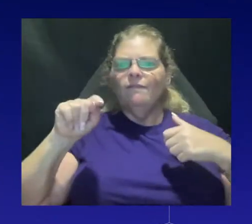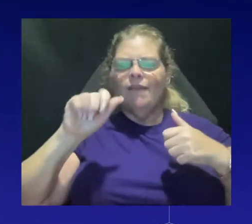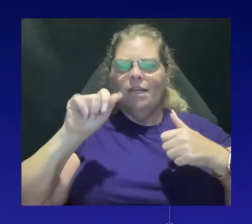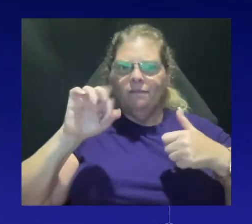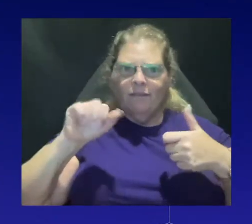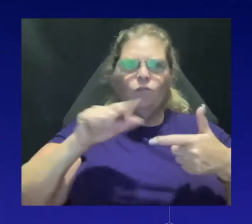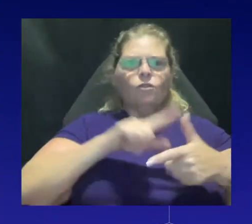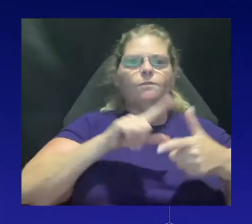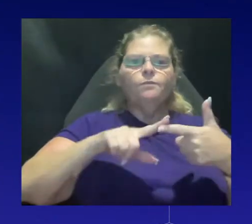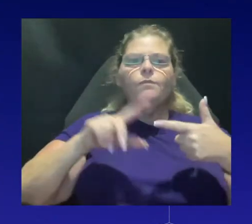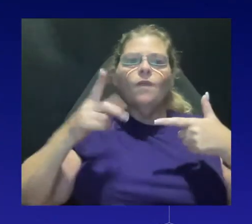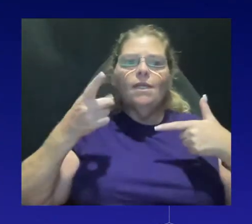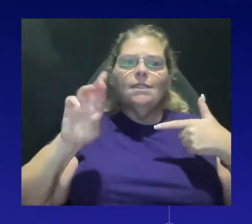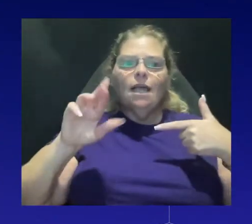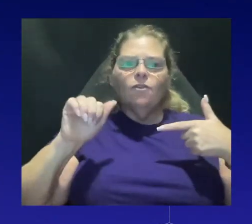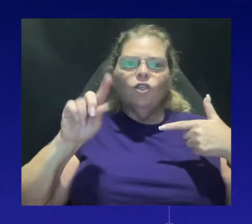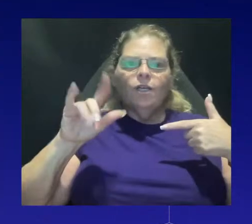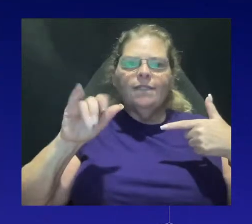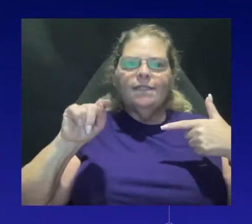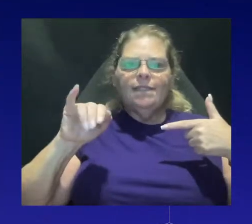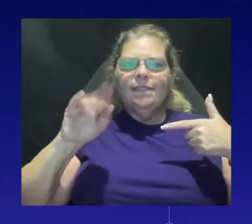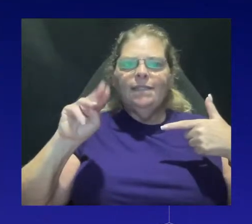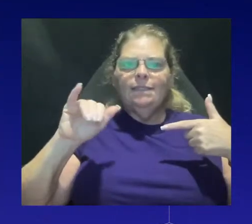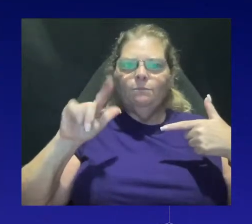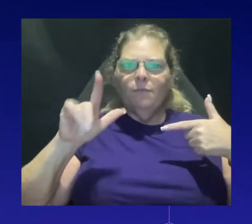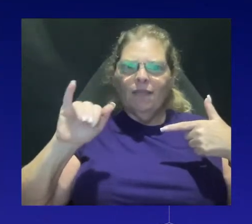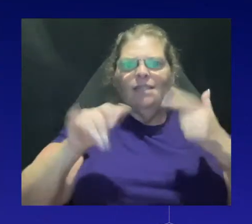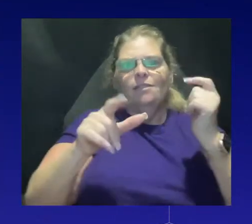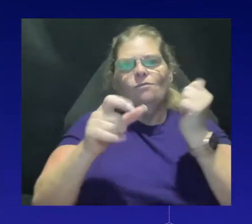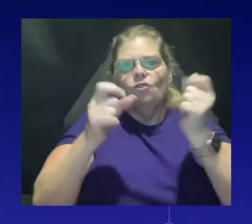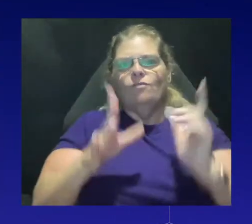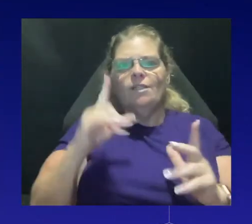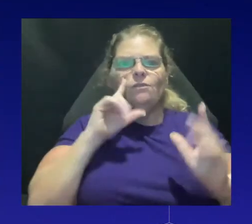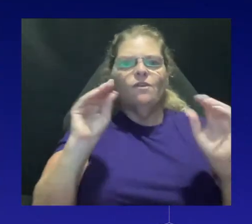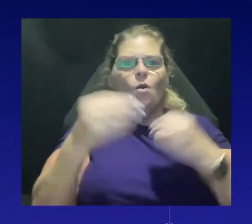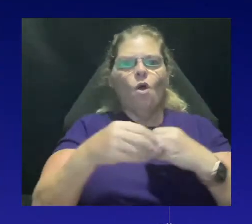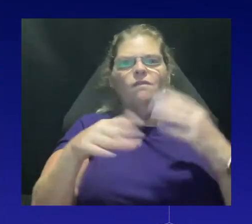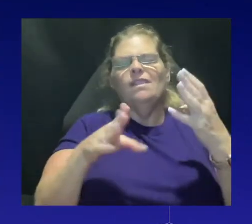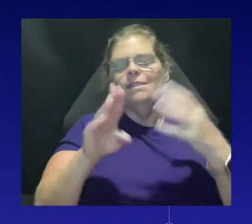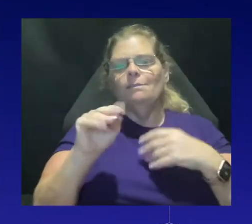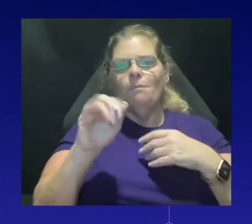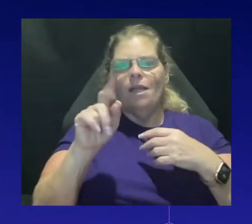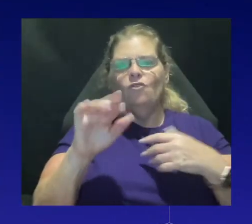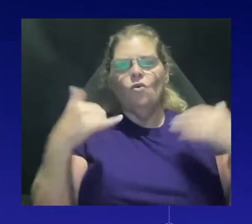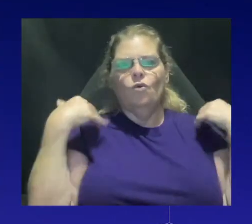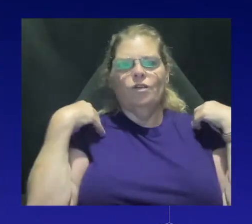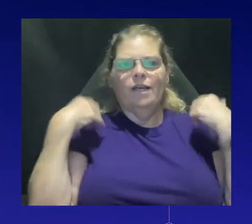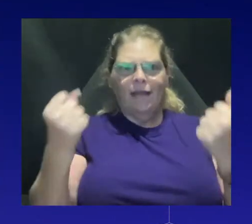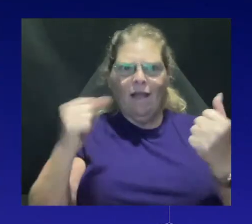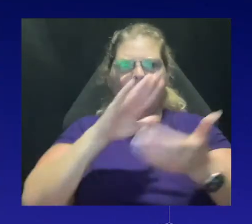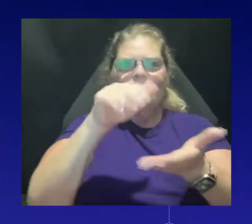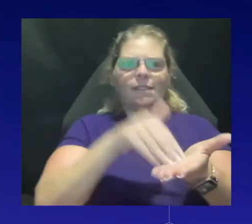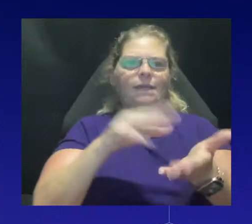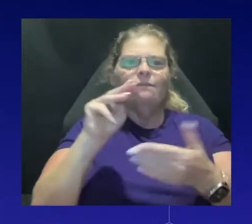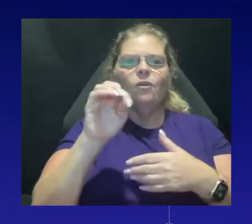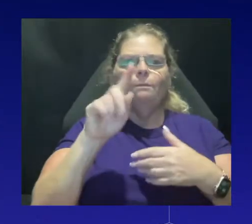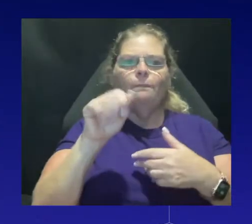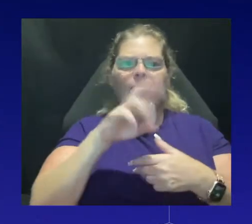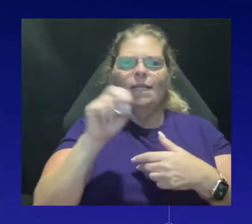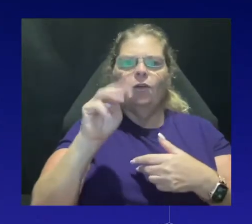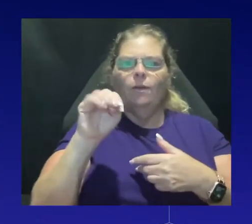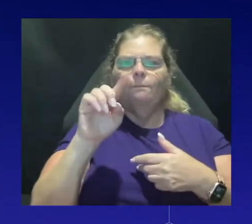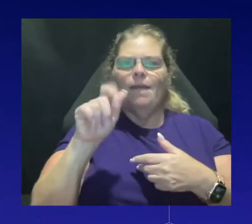of Minority Health at the Centers for Medicare and Medicaid, and Dr. Robert Wynn, Director of the VCU Massey Comprehensive Cancer